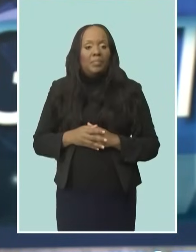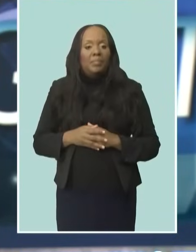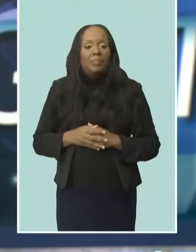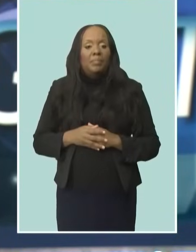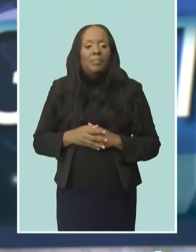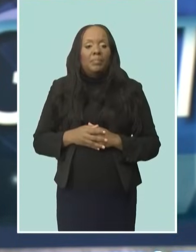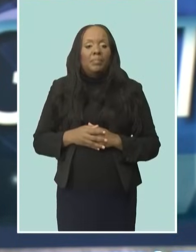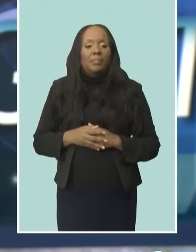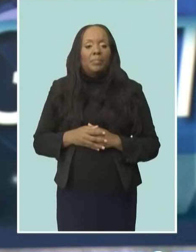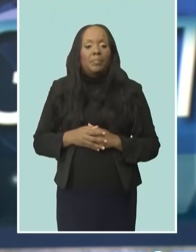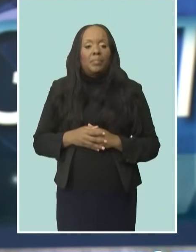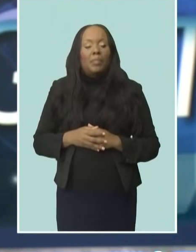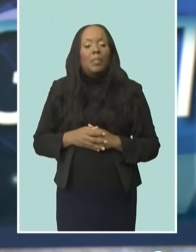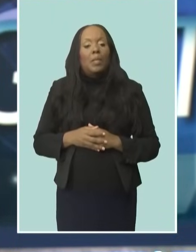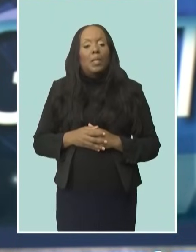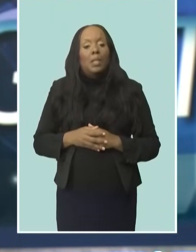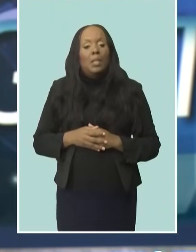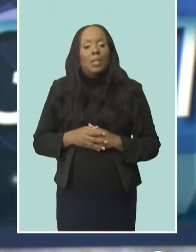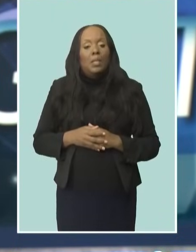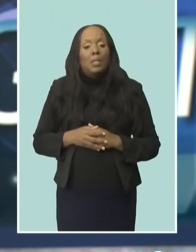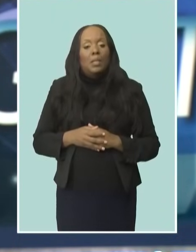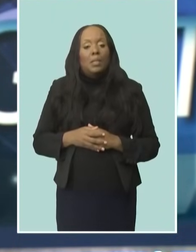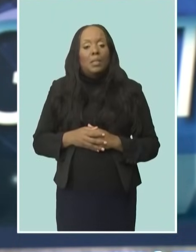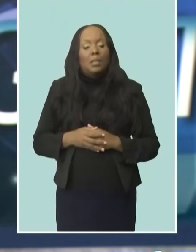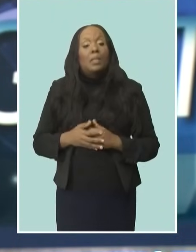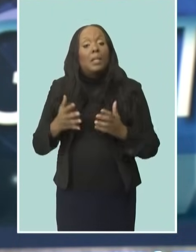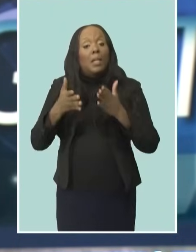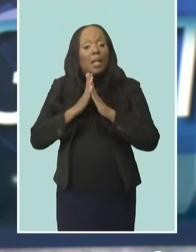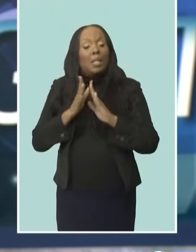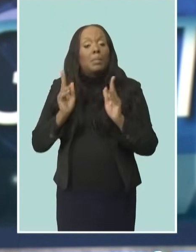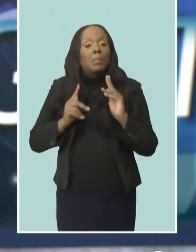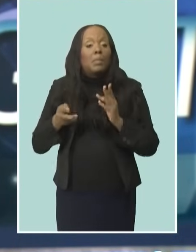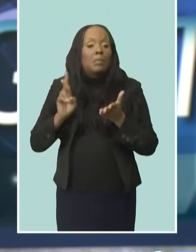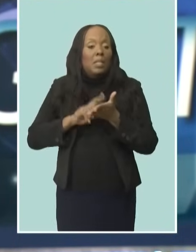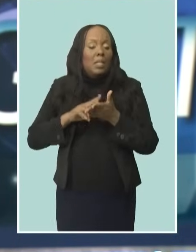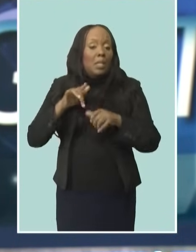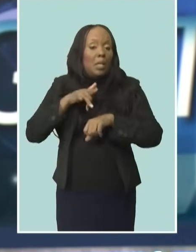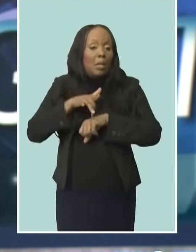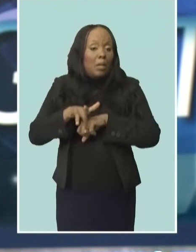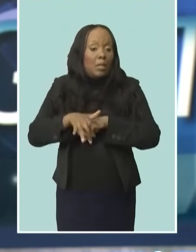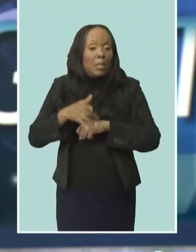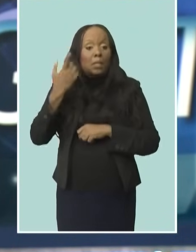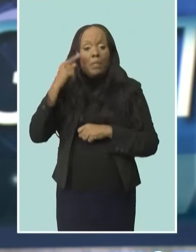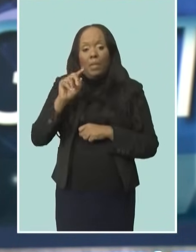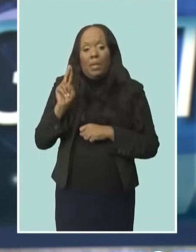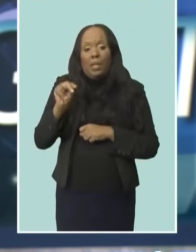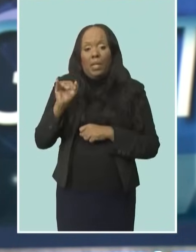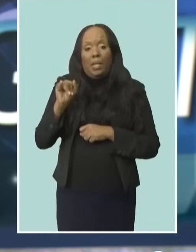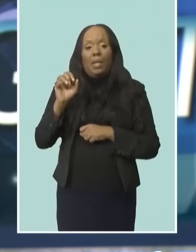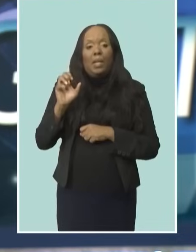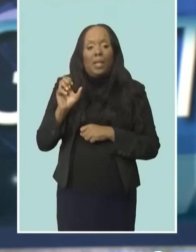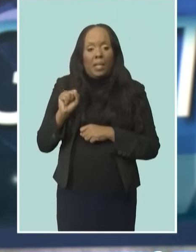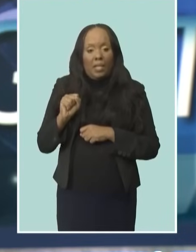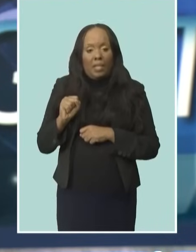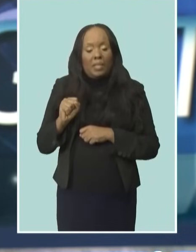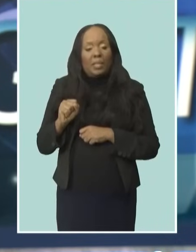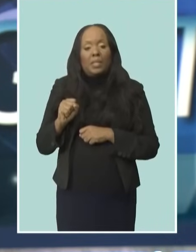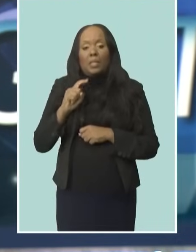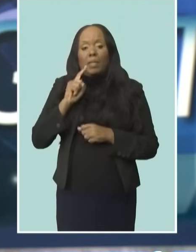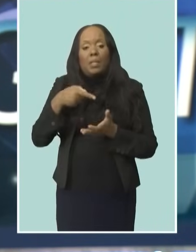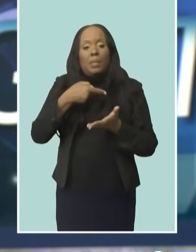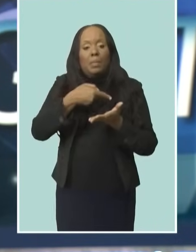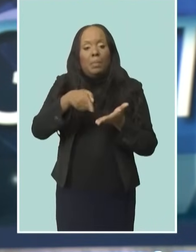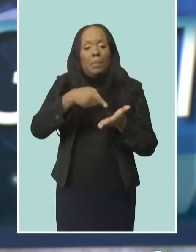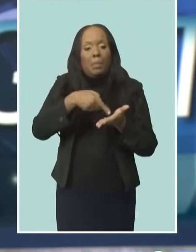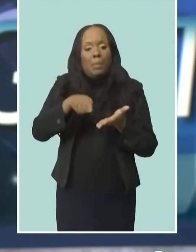Minister Strachan says authorities made the appeal for people to register as early as possible to allow for the National Insurance Scheme to get on with the business